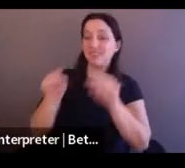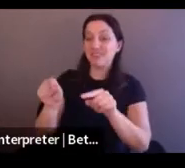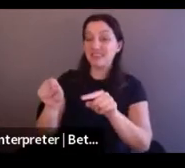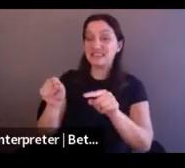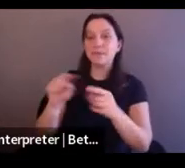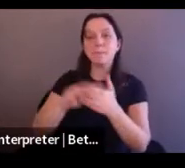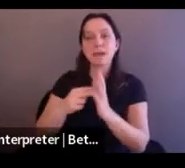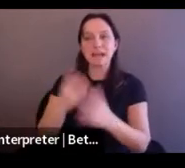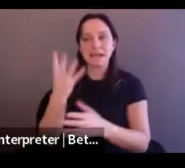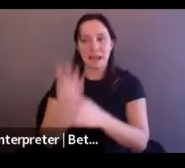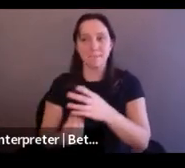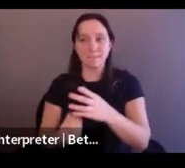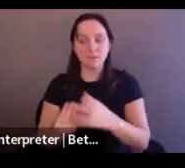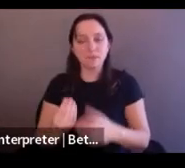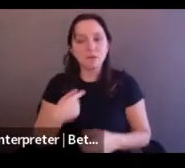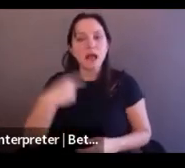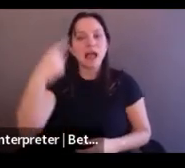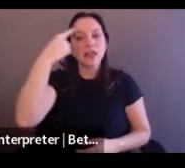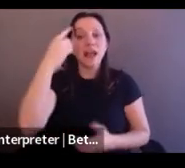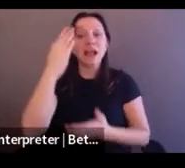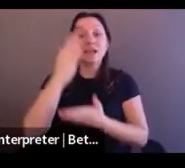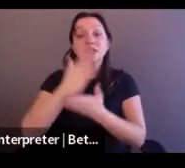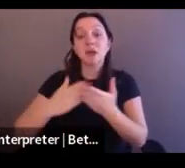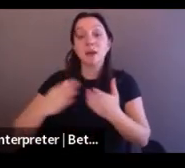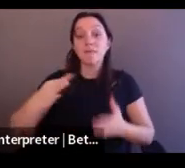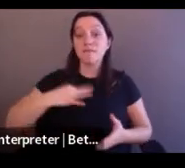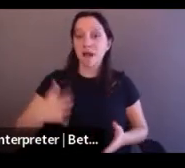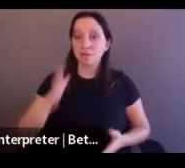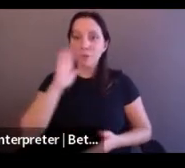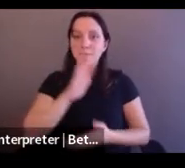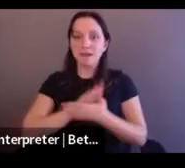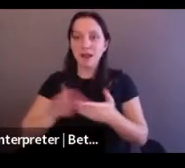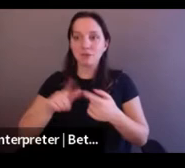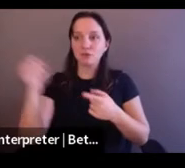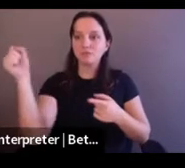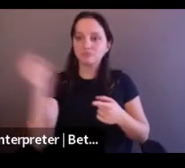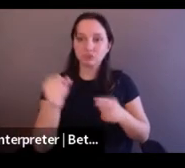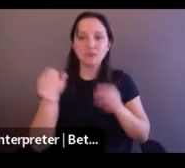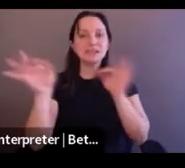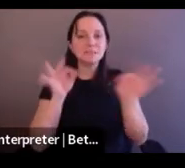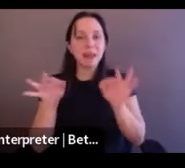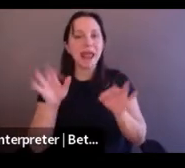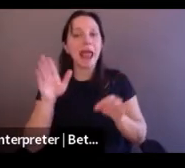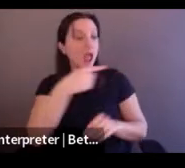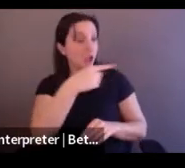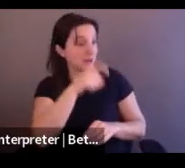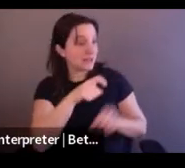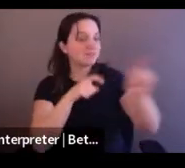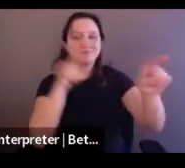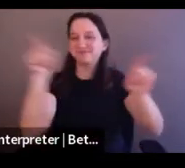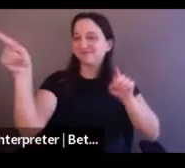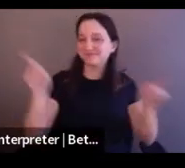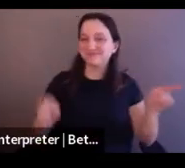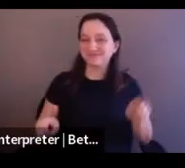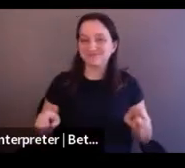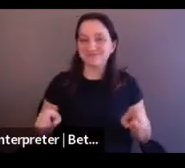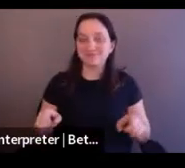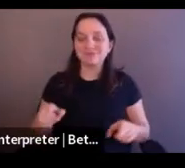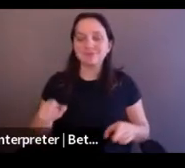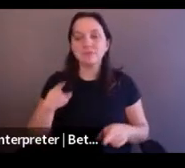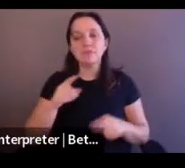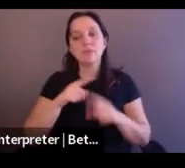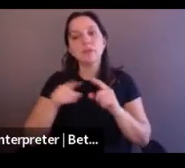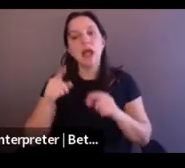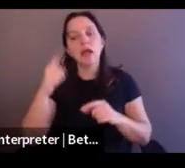the ongoing issue with management would be making sure that they understand who is where and what they do. And that's always shifting all the